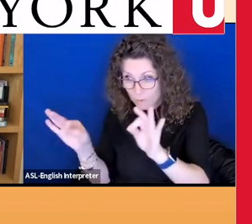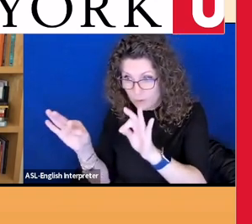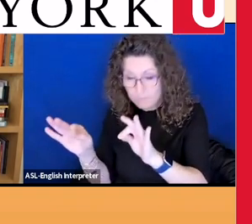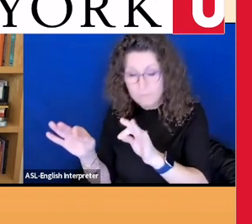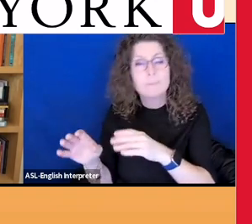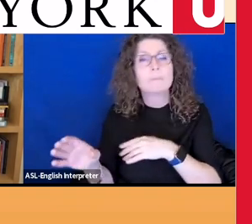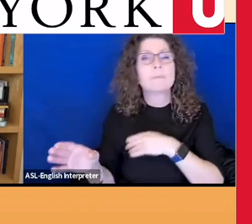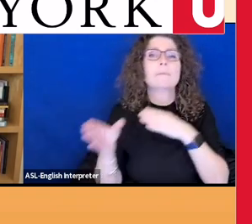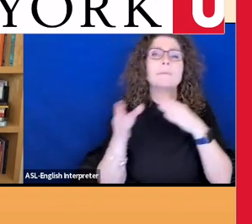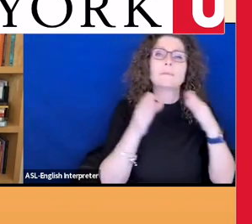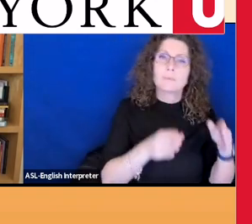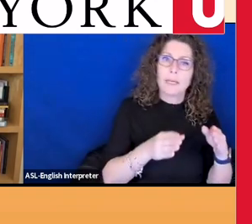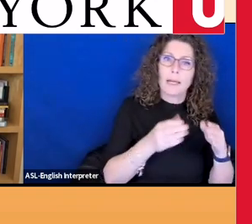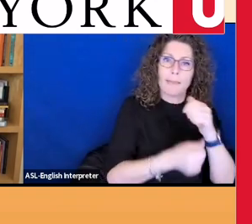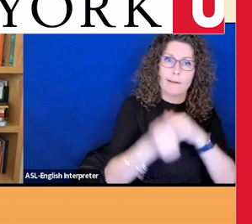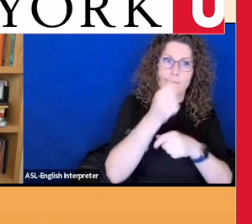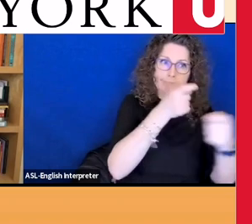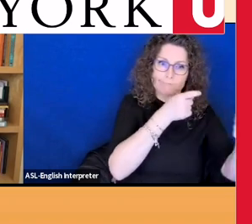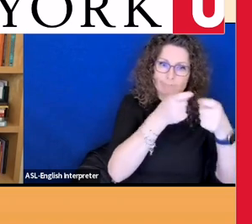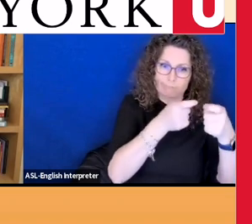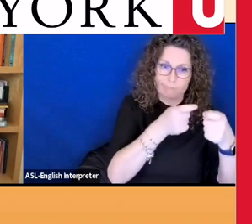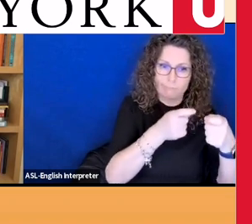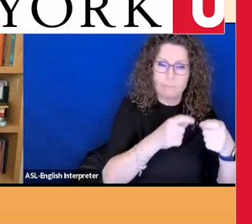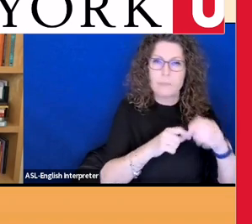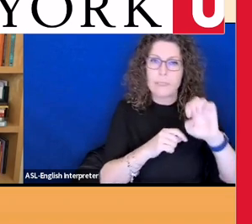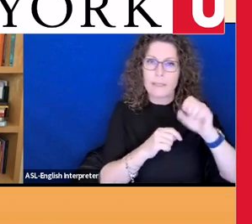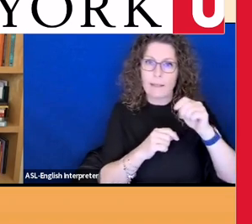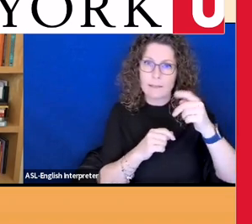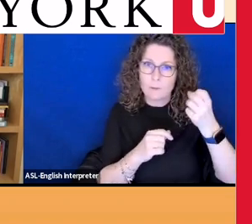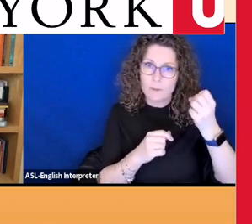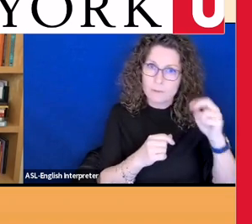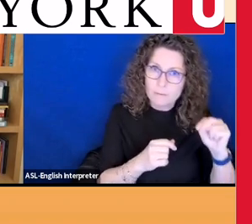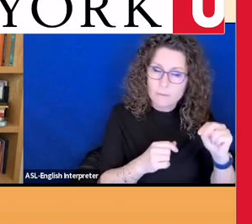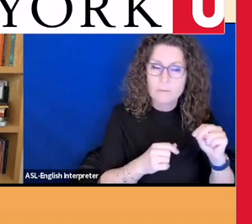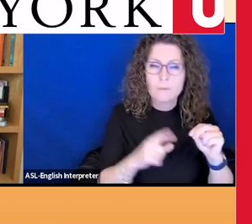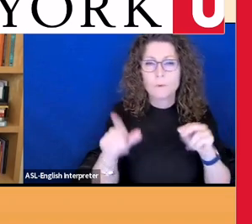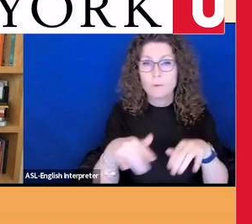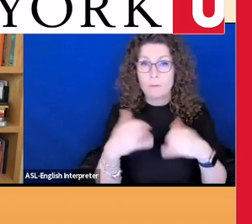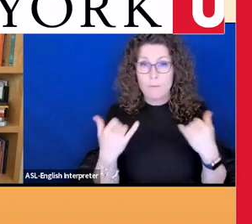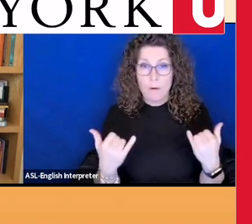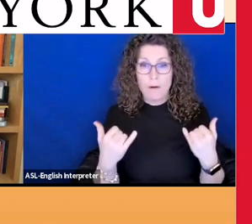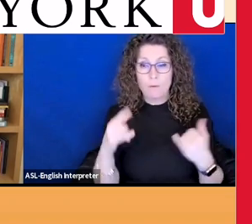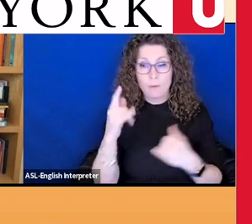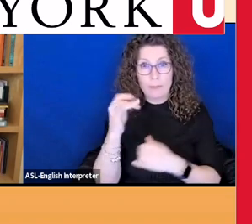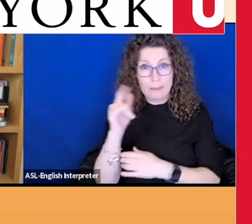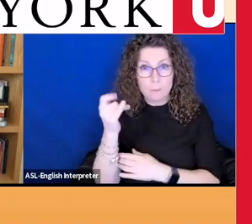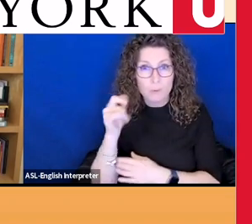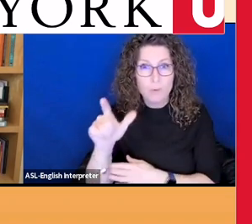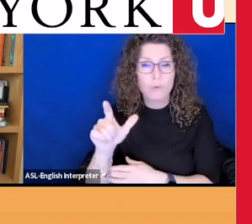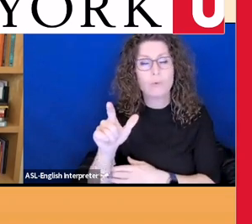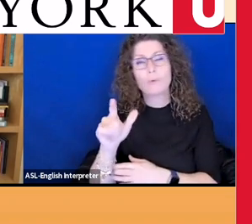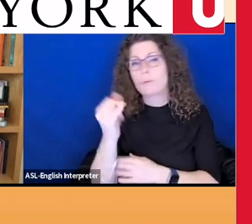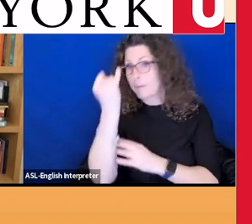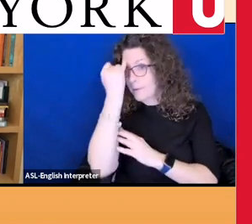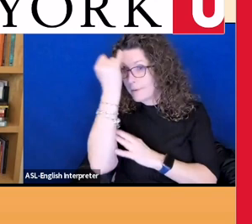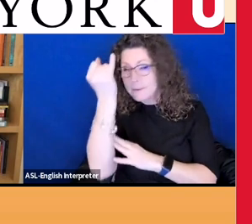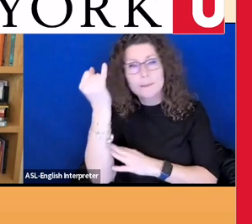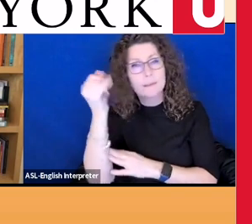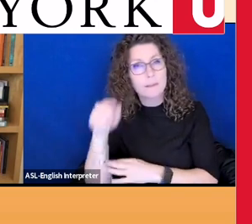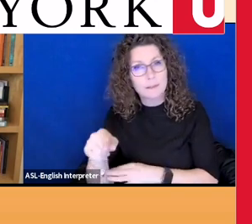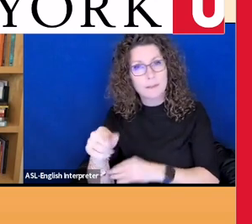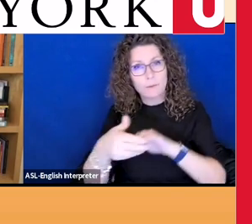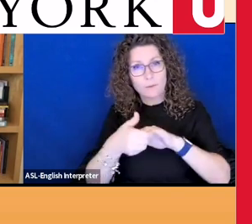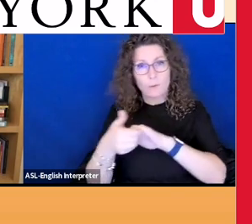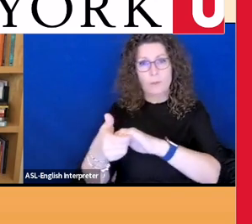humanism. In other words, as a modern liberal idea, solidarity sets out to prescribe